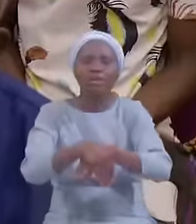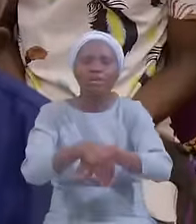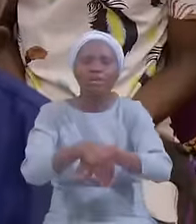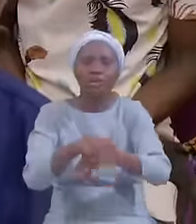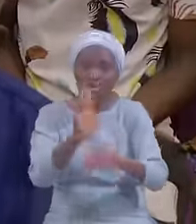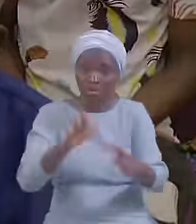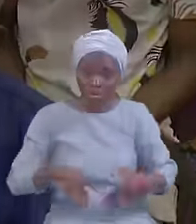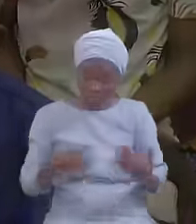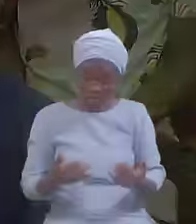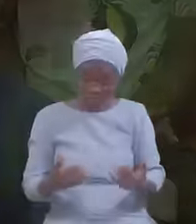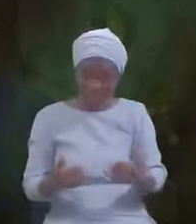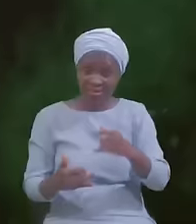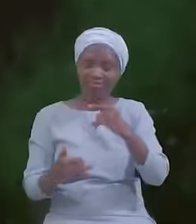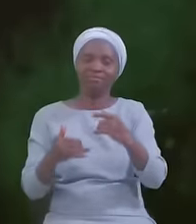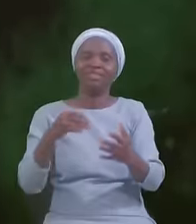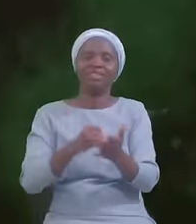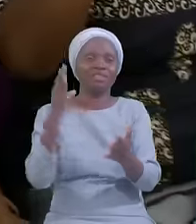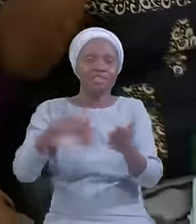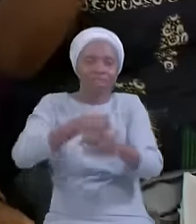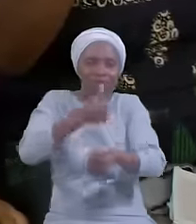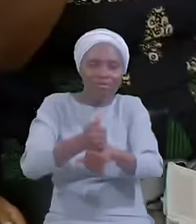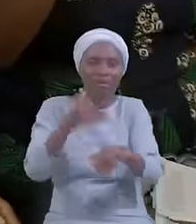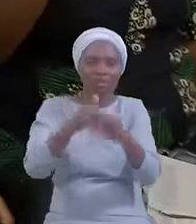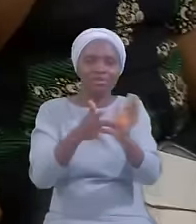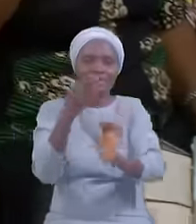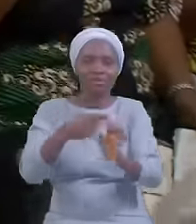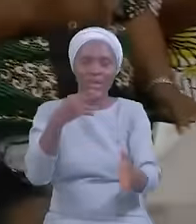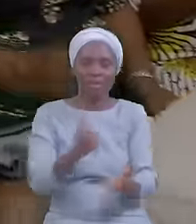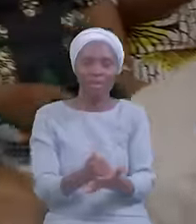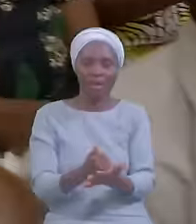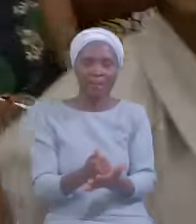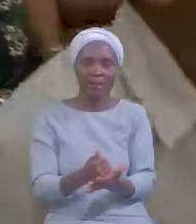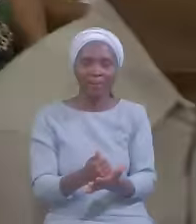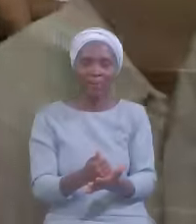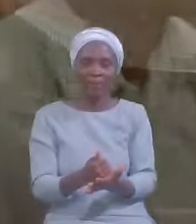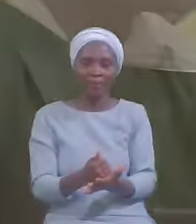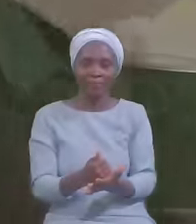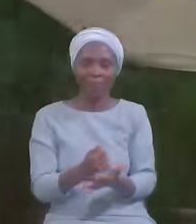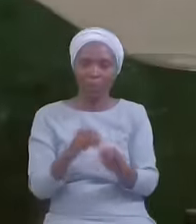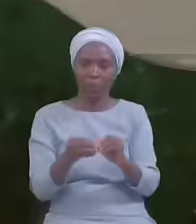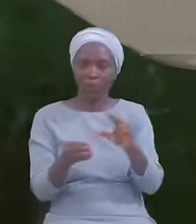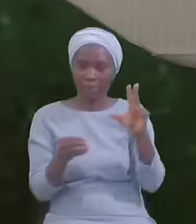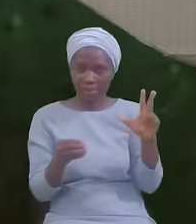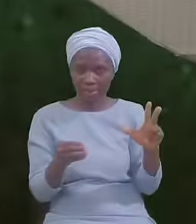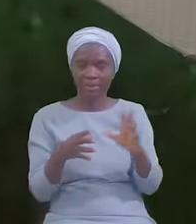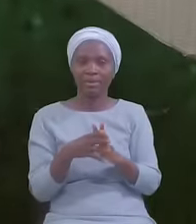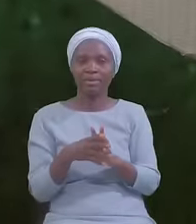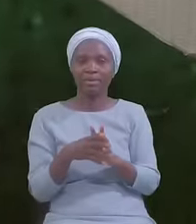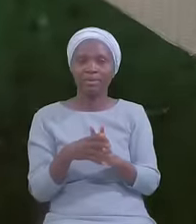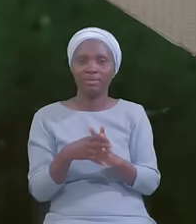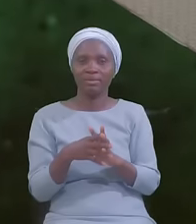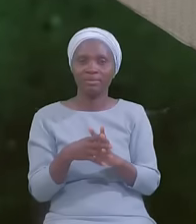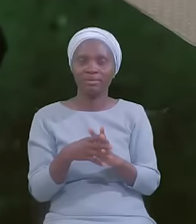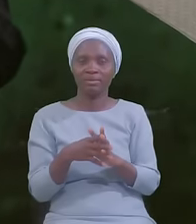Confirmed in Jesus' name. Amen. We're looking at number three here. Number three, we're